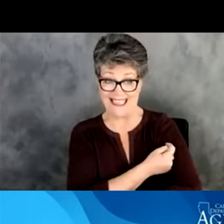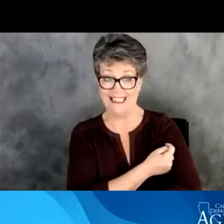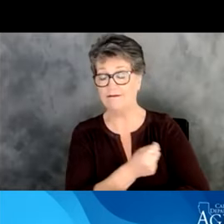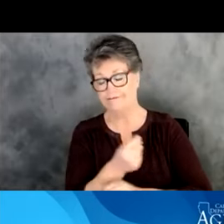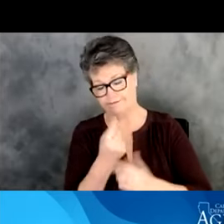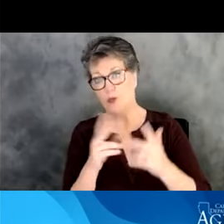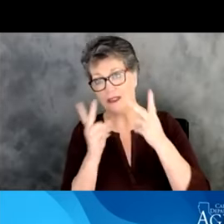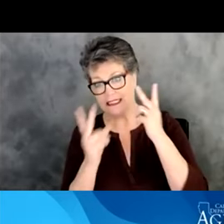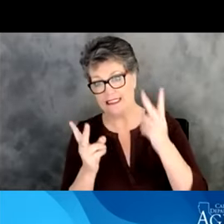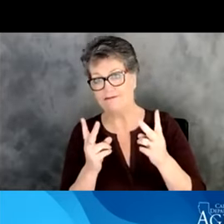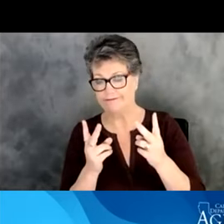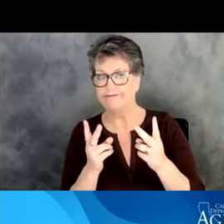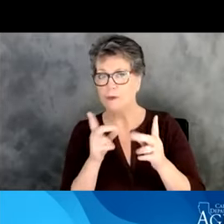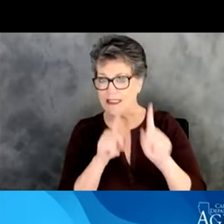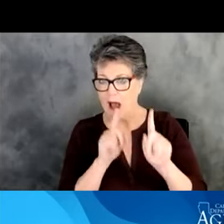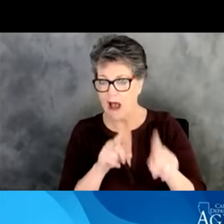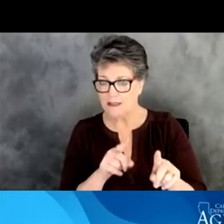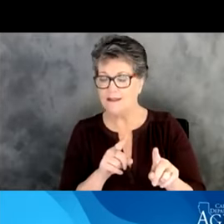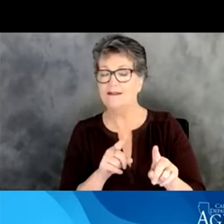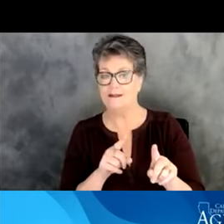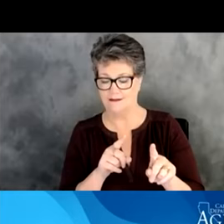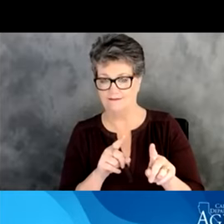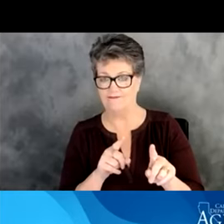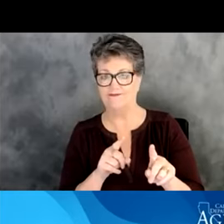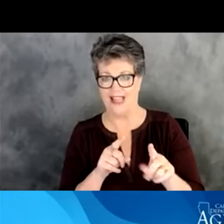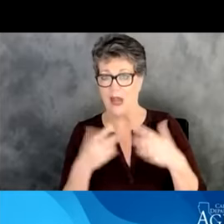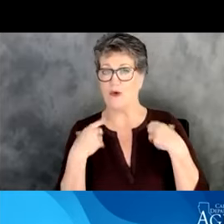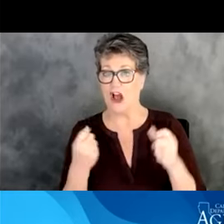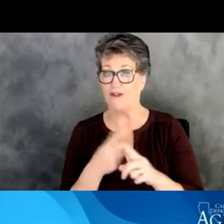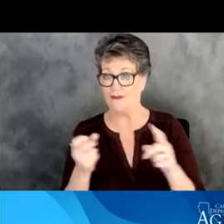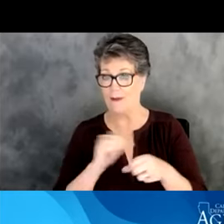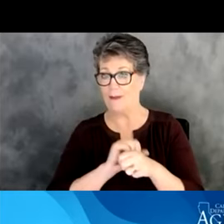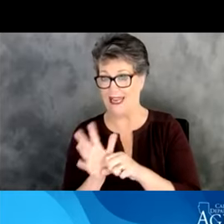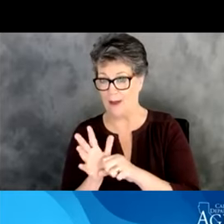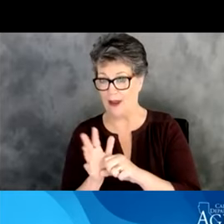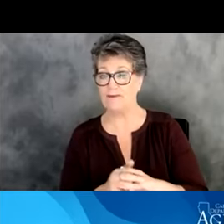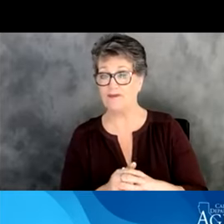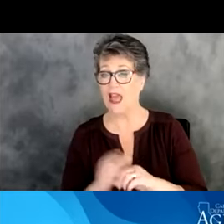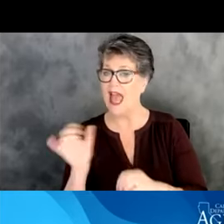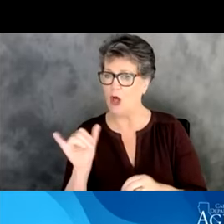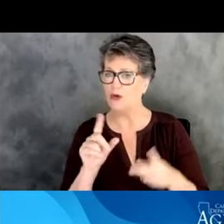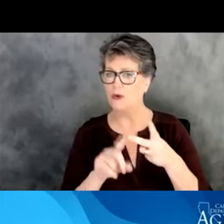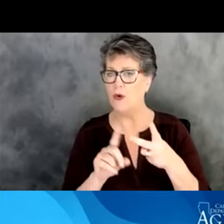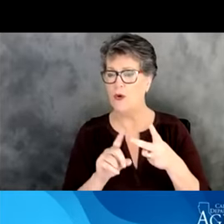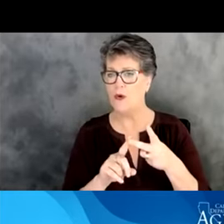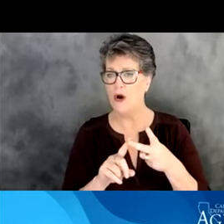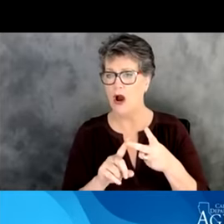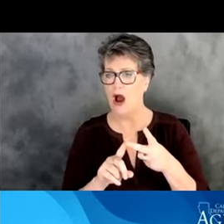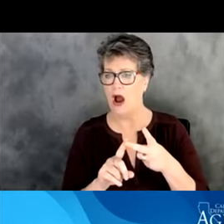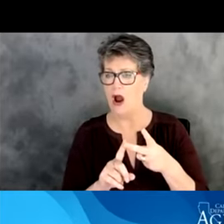still responding to the and recovering from the pandemic and also our deepening